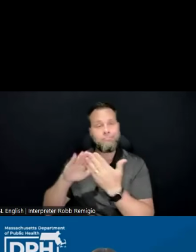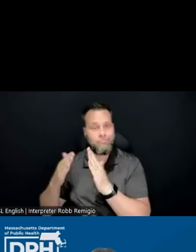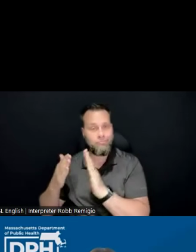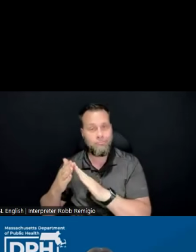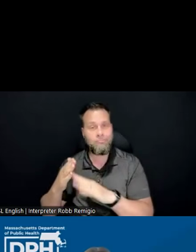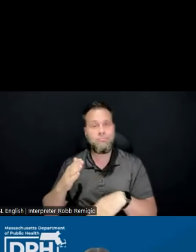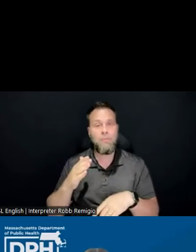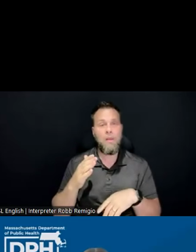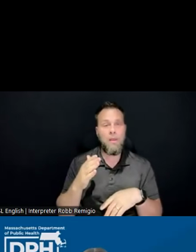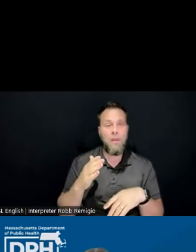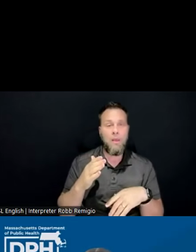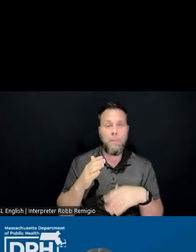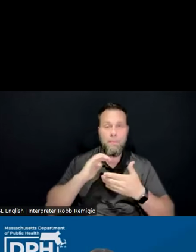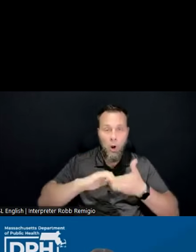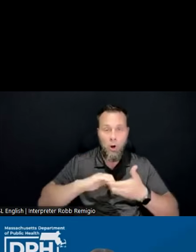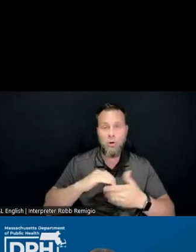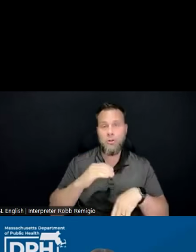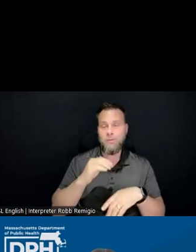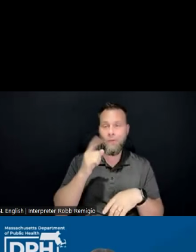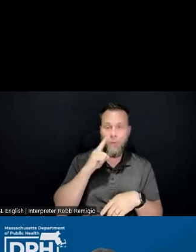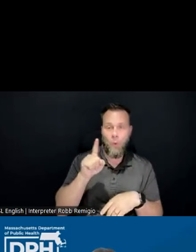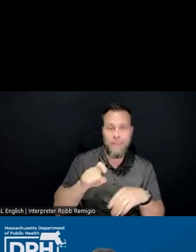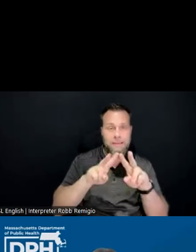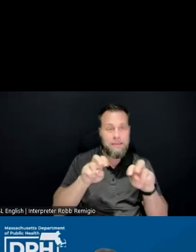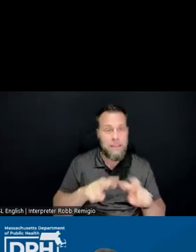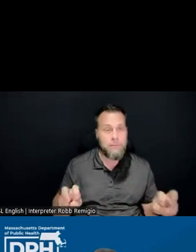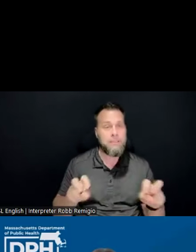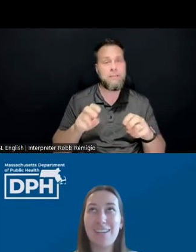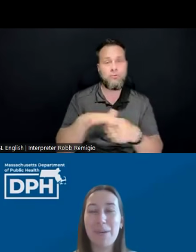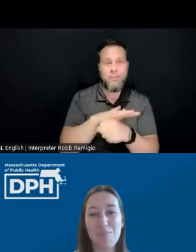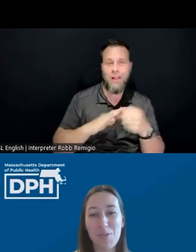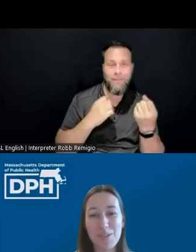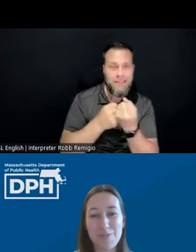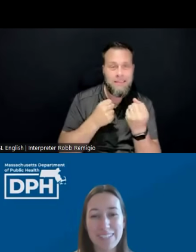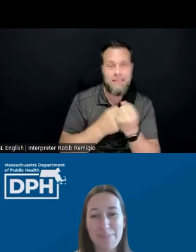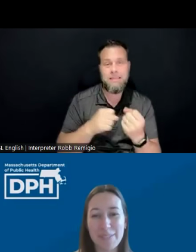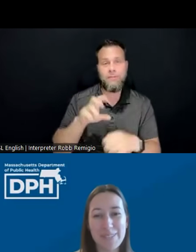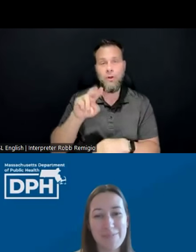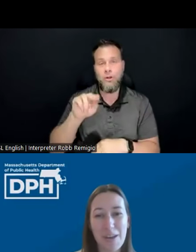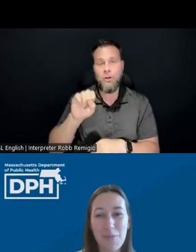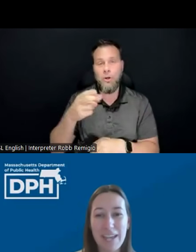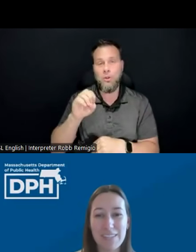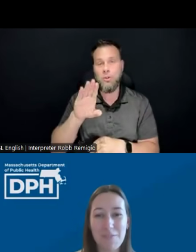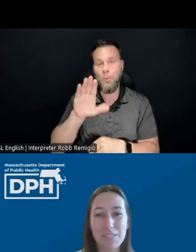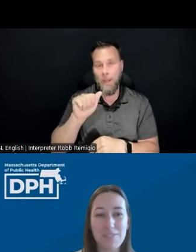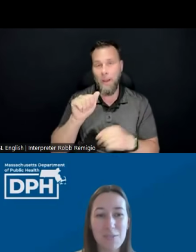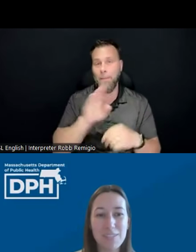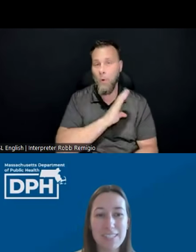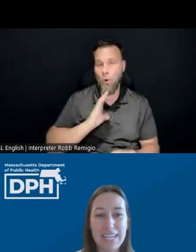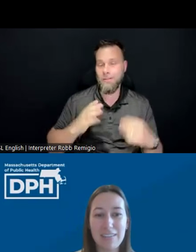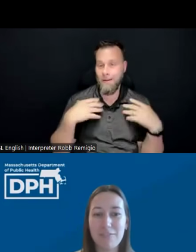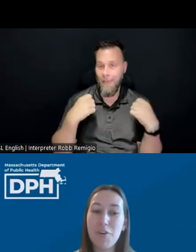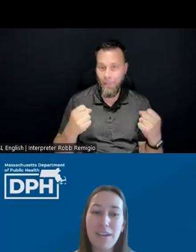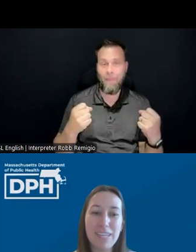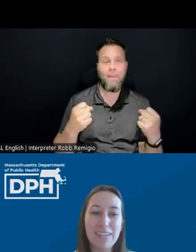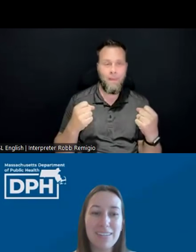assessments, for regional advocacy like the Neshoba Boards of Health have, and just a bunch more wonderful examples of ways that folks have used the